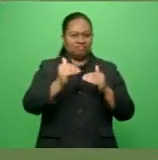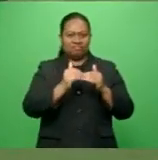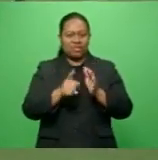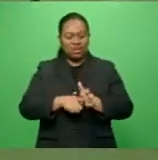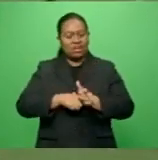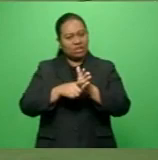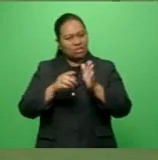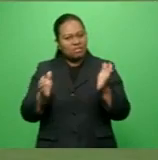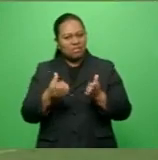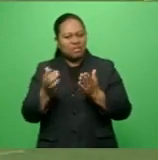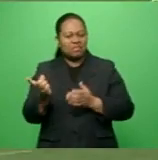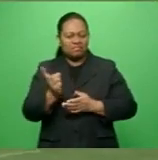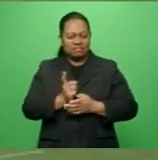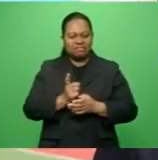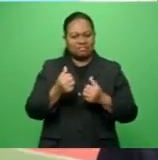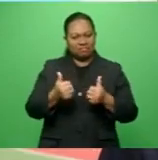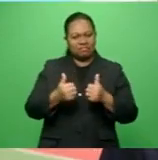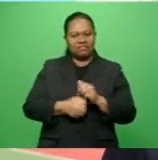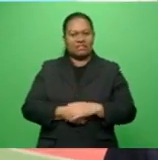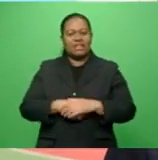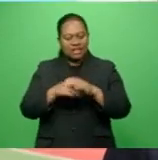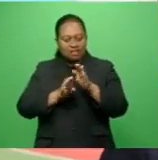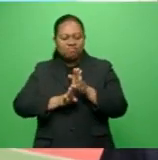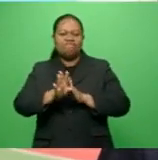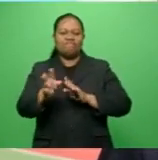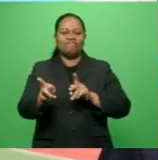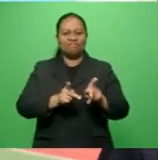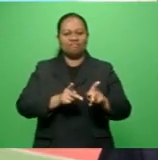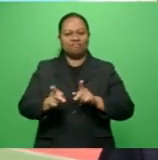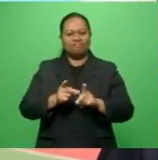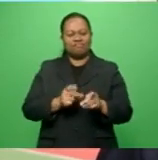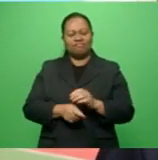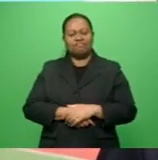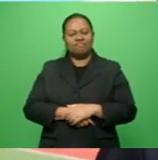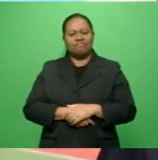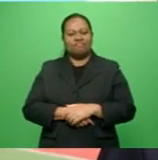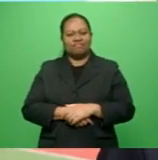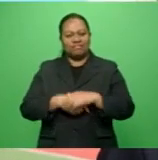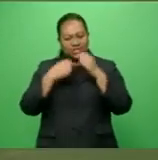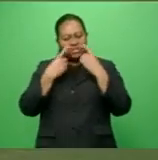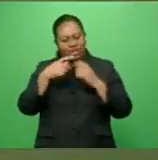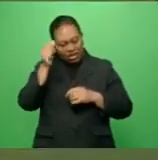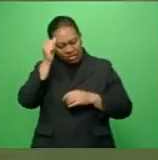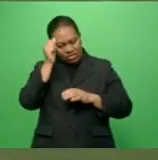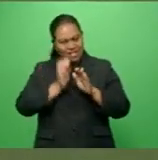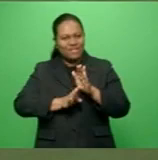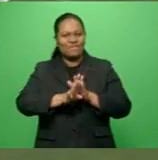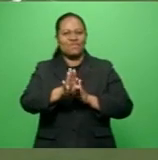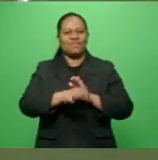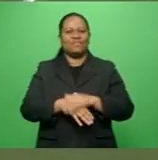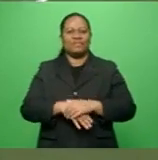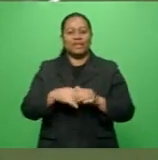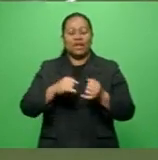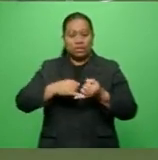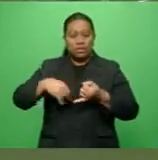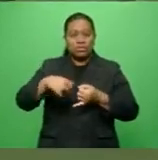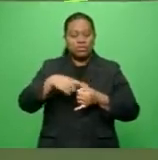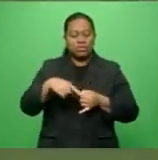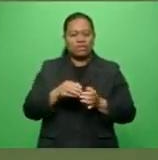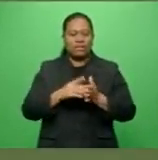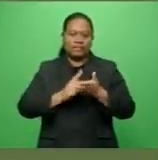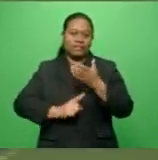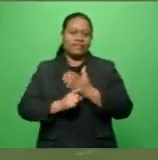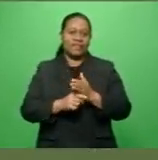players are coming in now. They've improved in the performance, and game by game I think they will improve. Suva will take on Navua